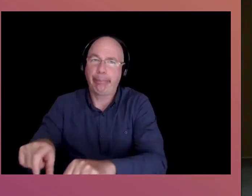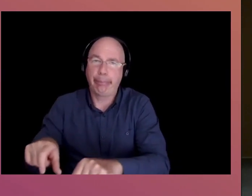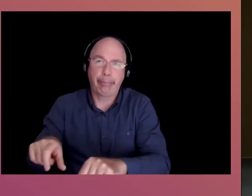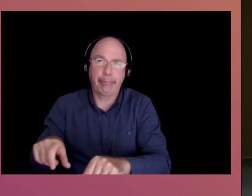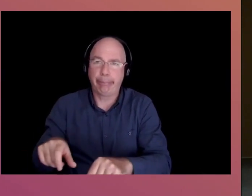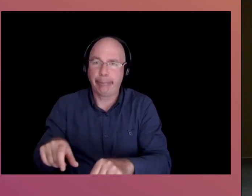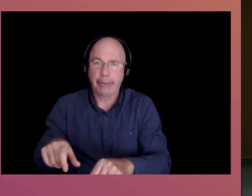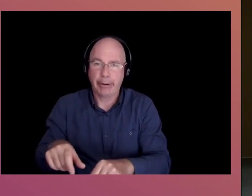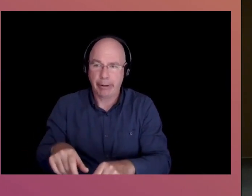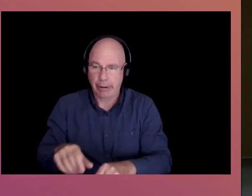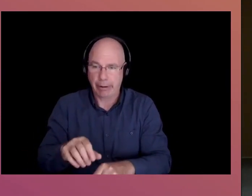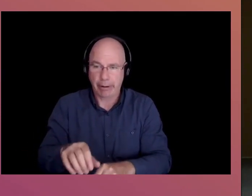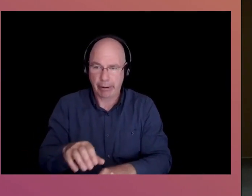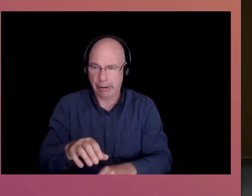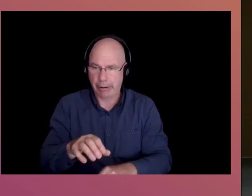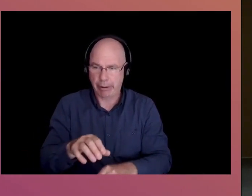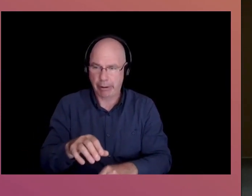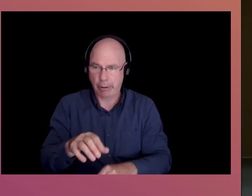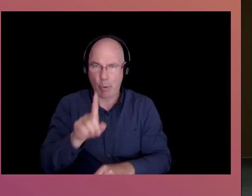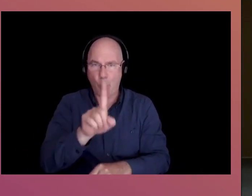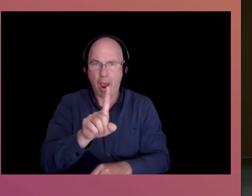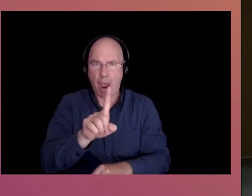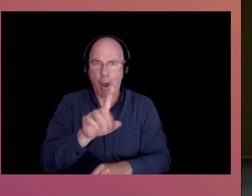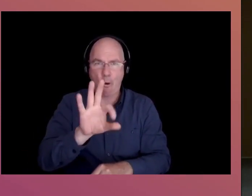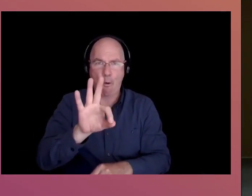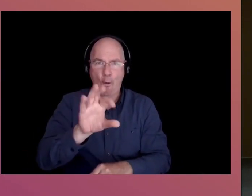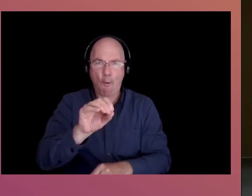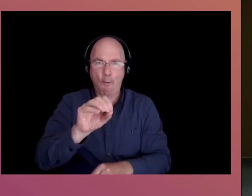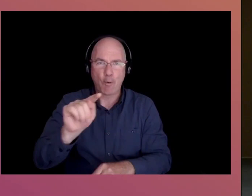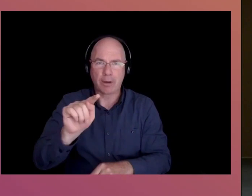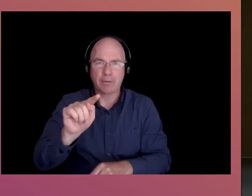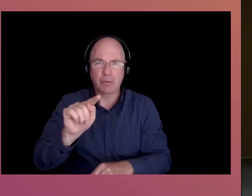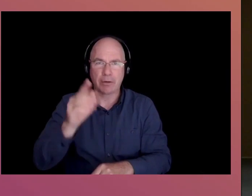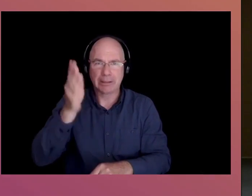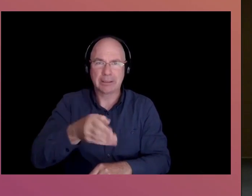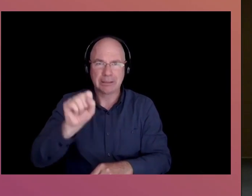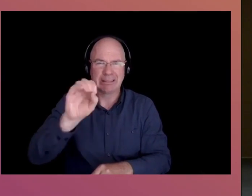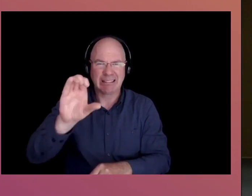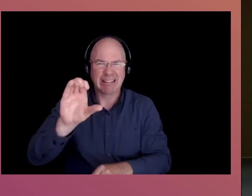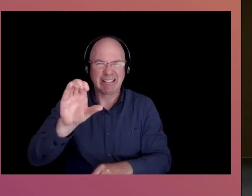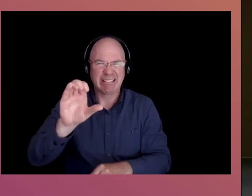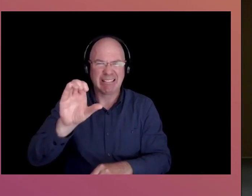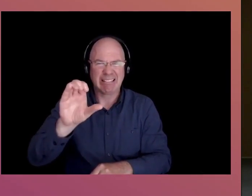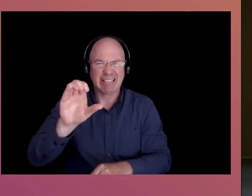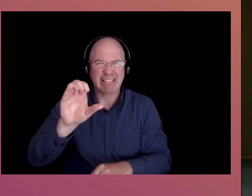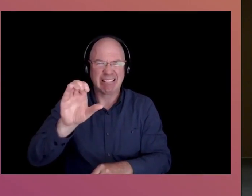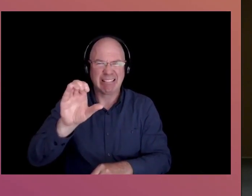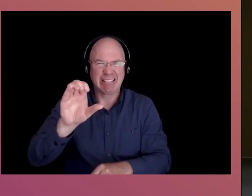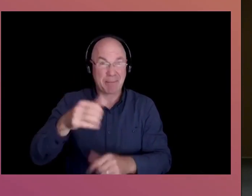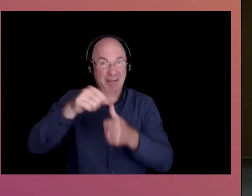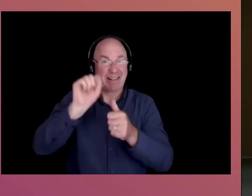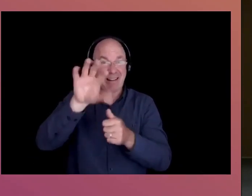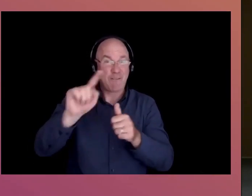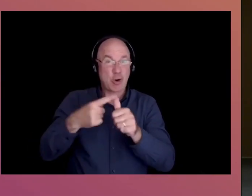1 feet, 1 feet or 2 feet per second. So that's why I said the initial prototype